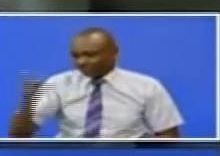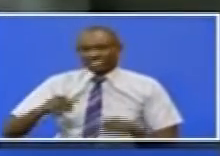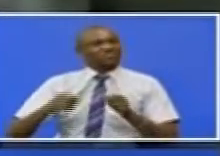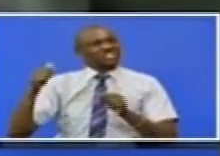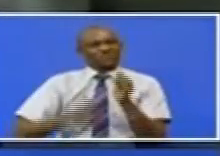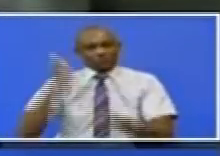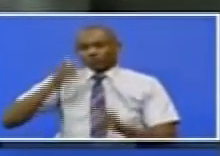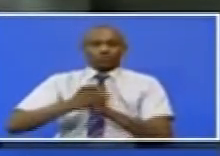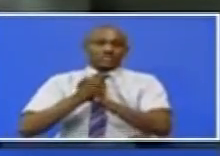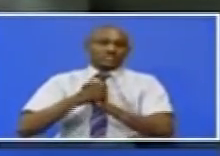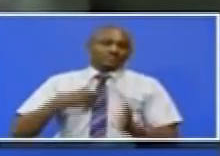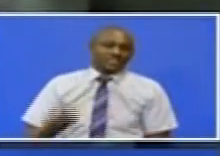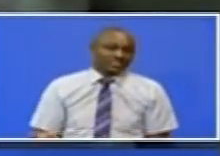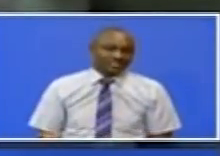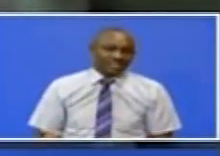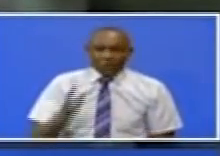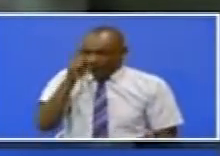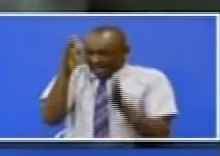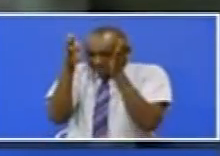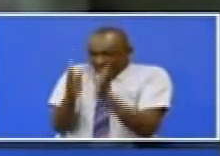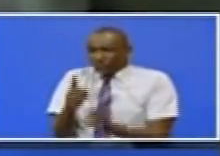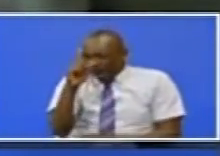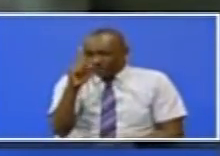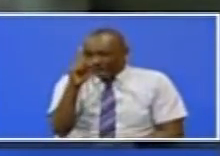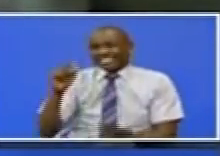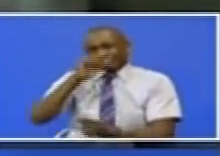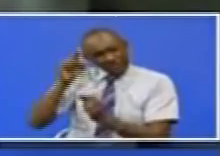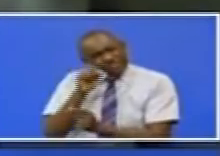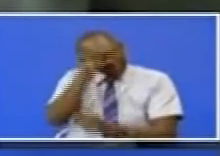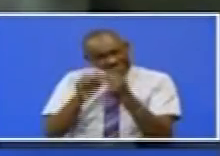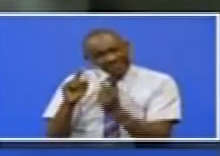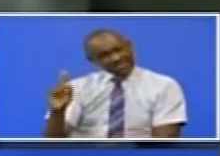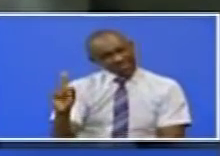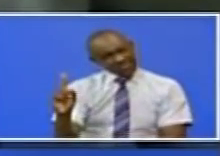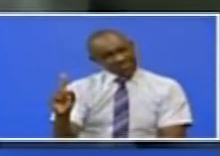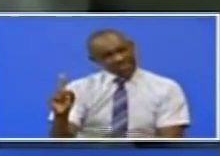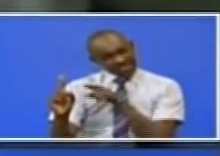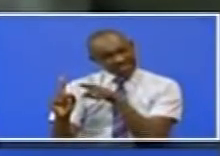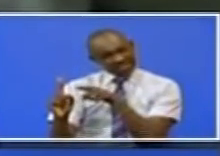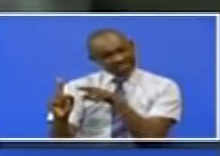One particular one